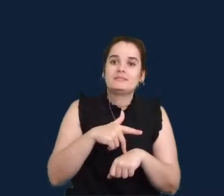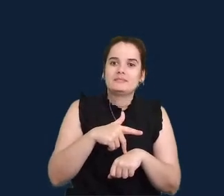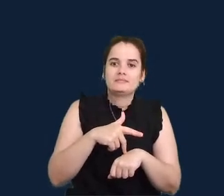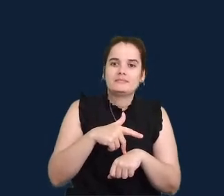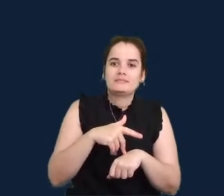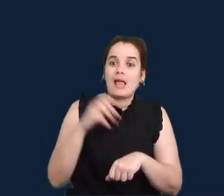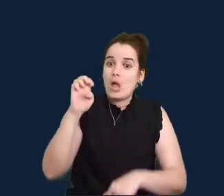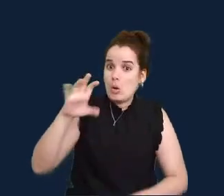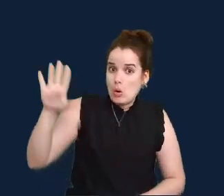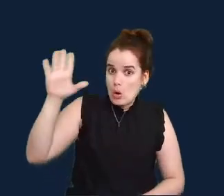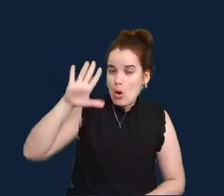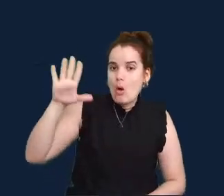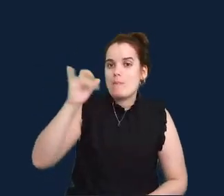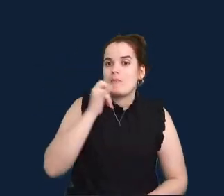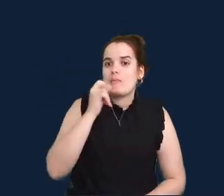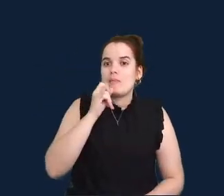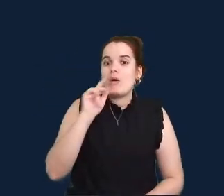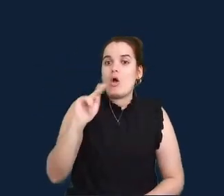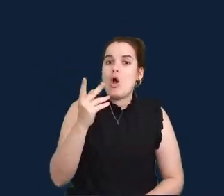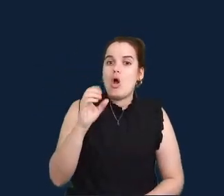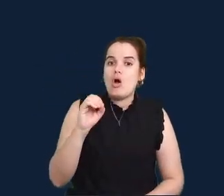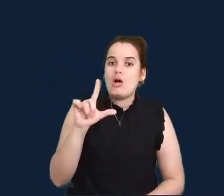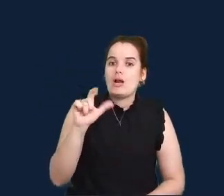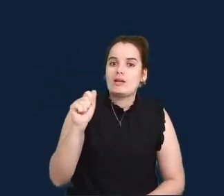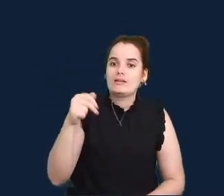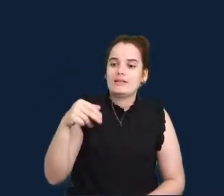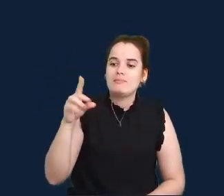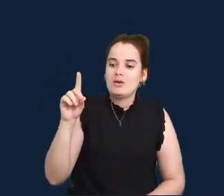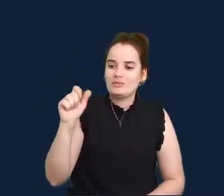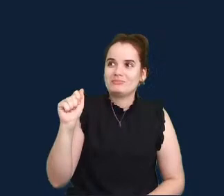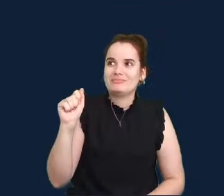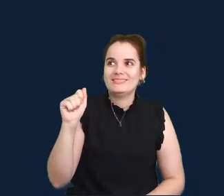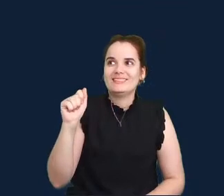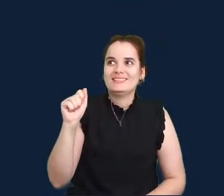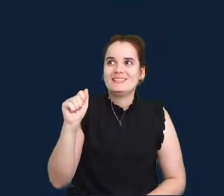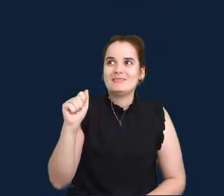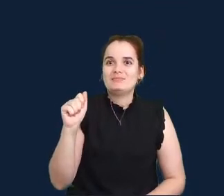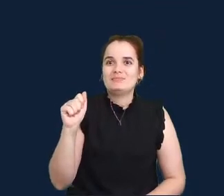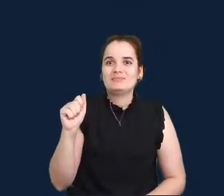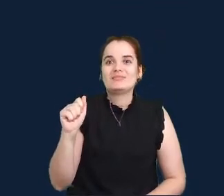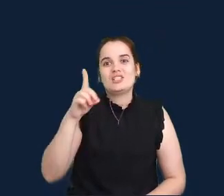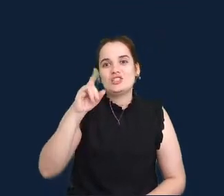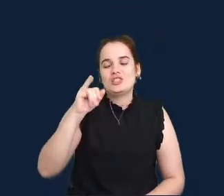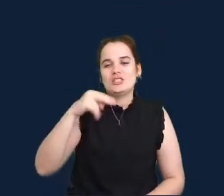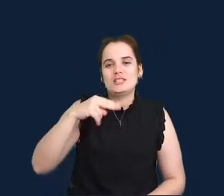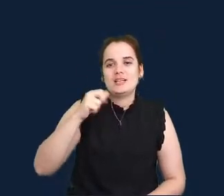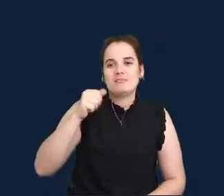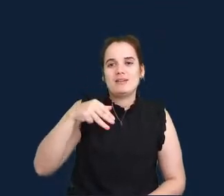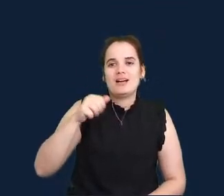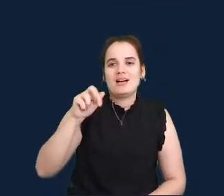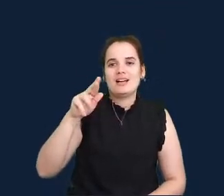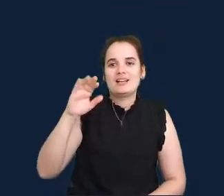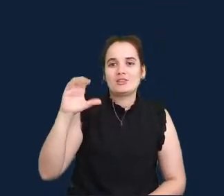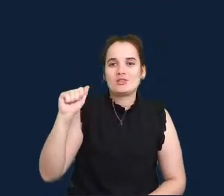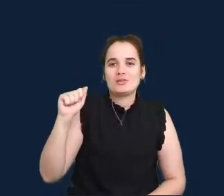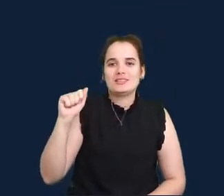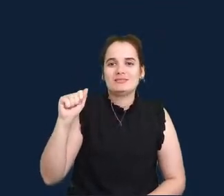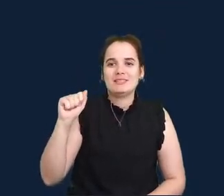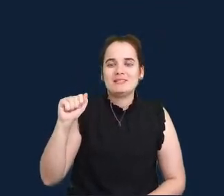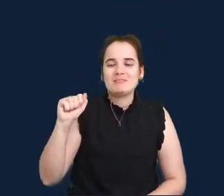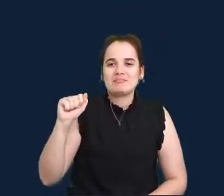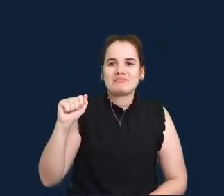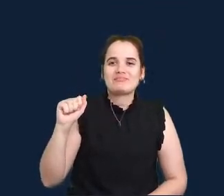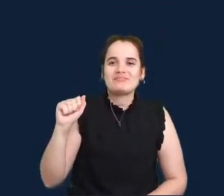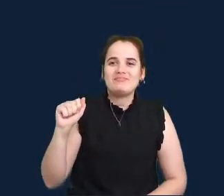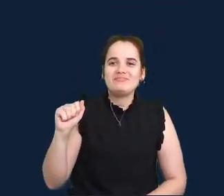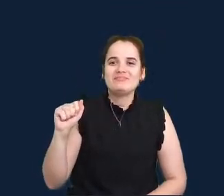Denmark, Germany have good dashboards. They all like good accessible dashboards. They